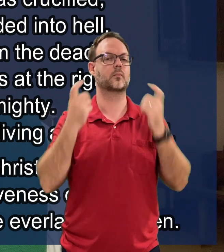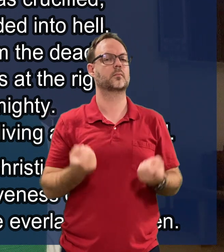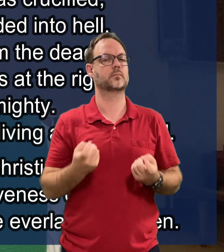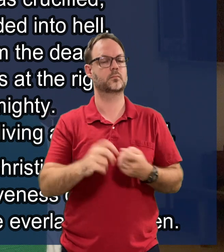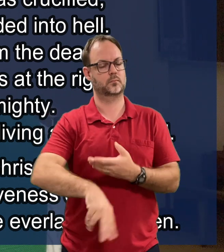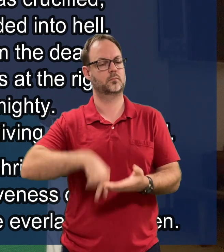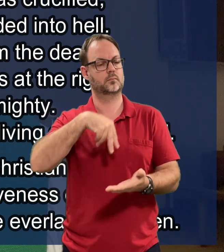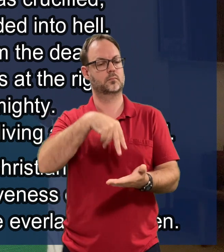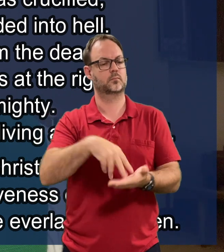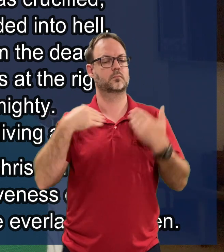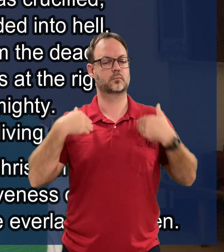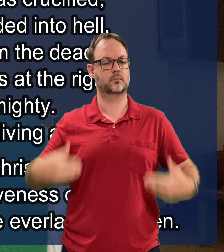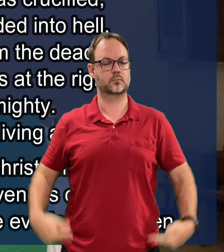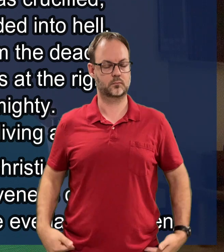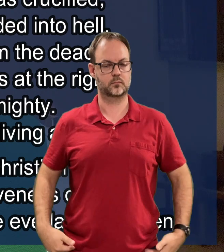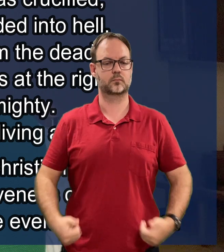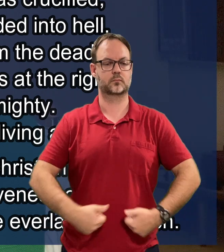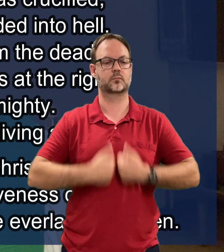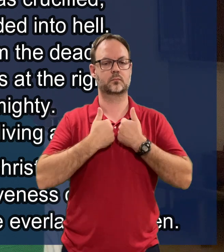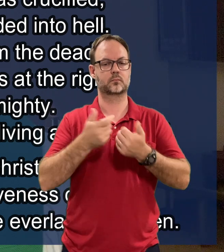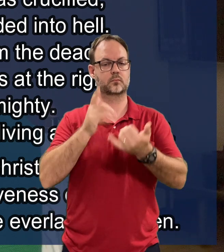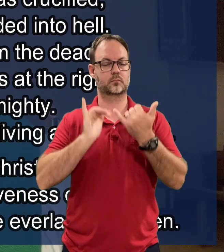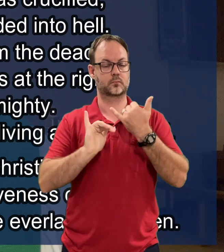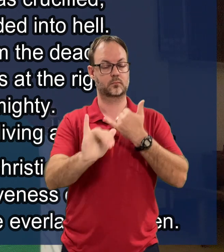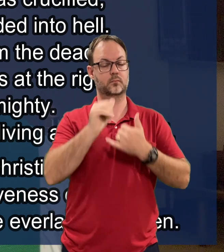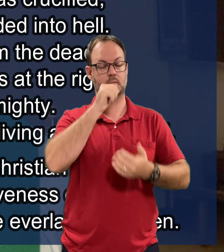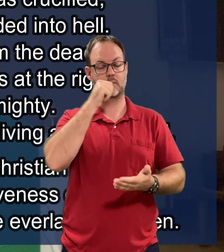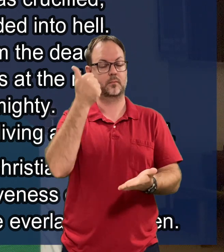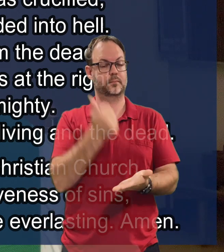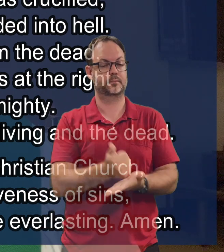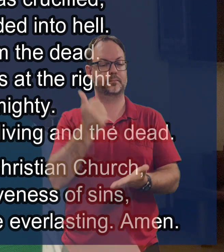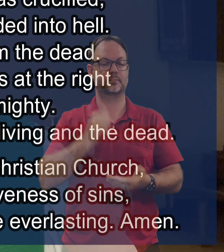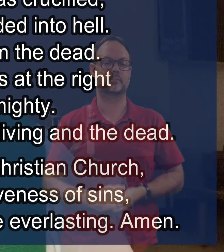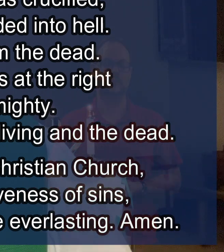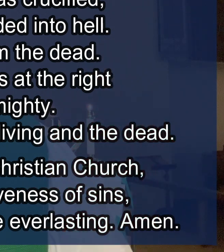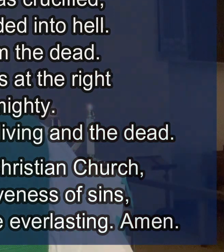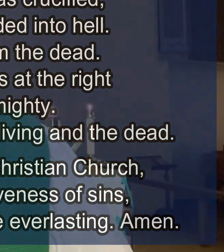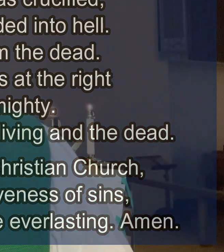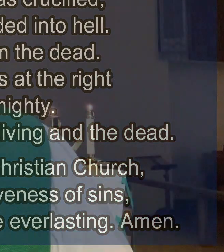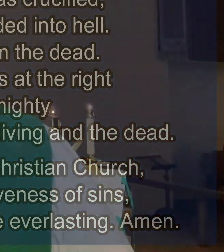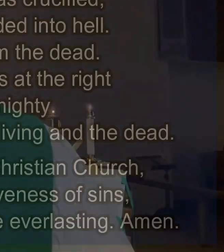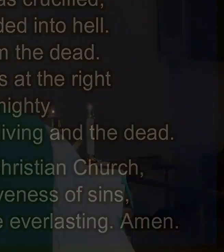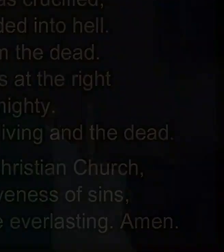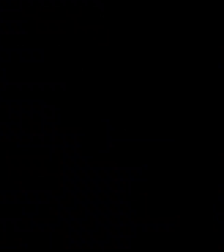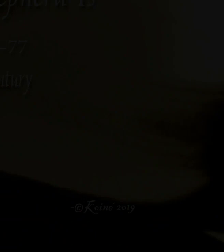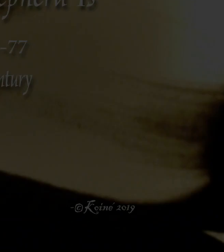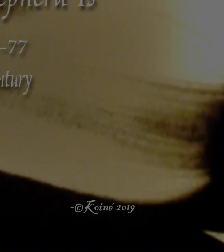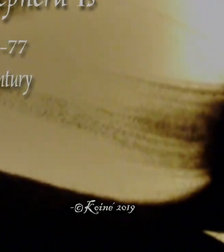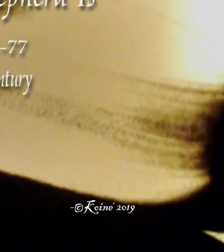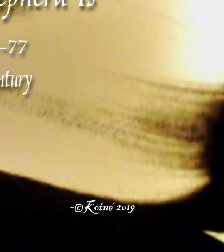the resurrection of the body, and the life everlasting. Amen.